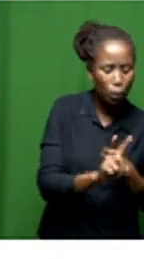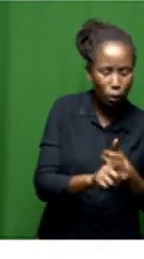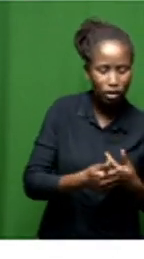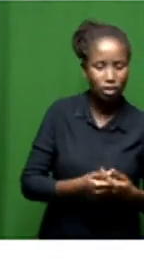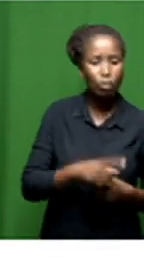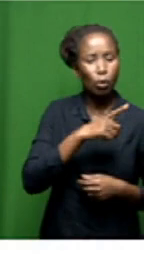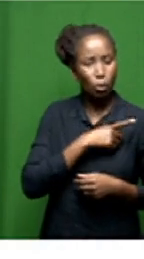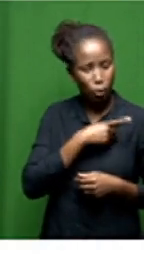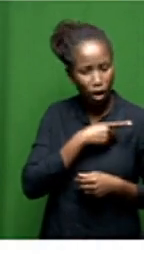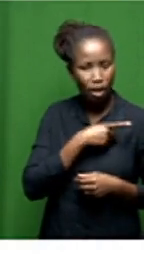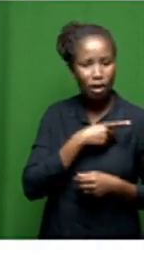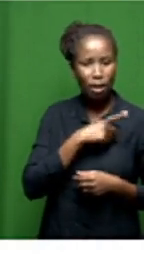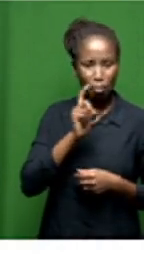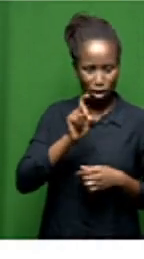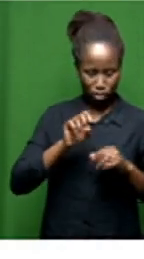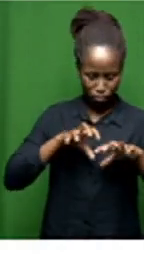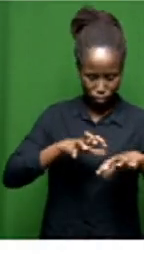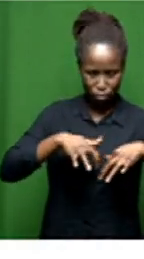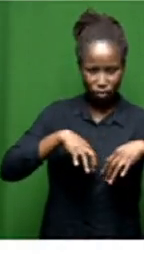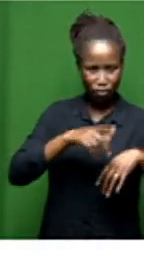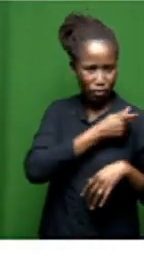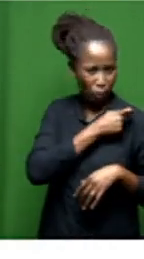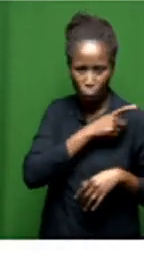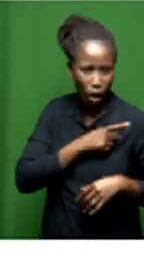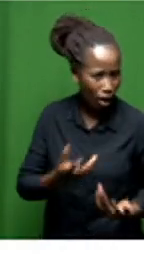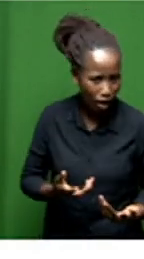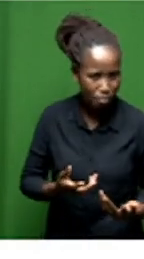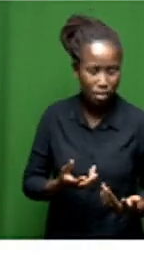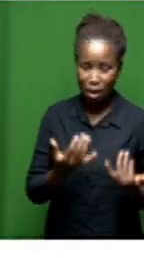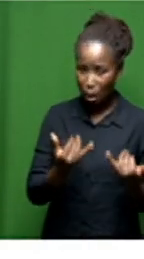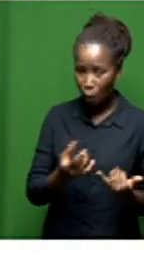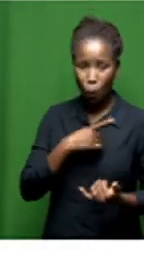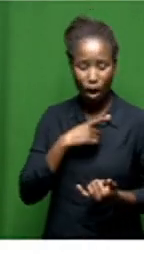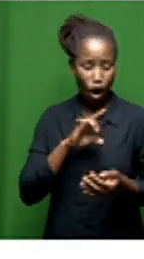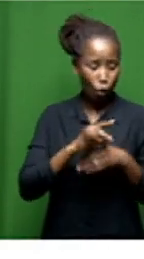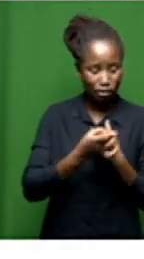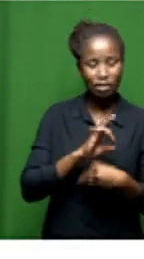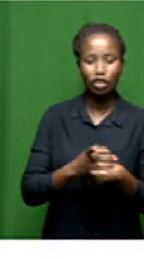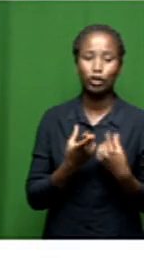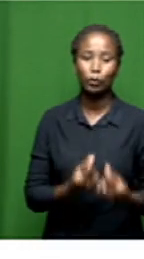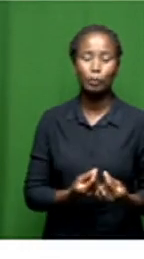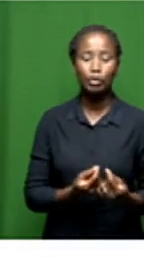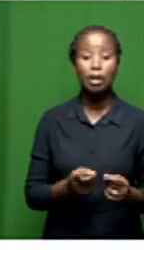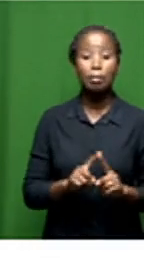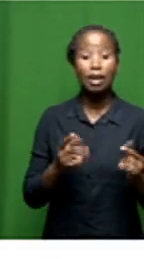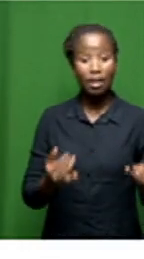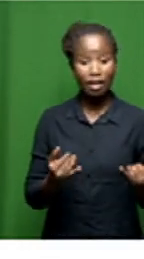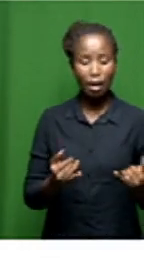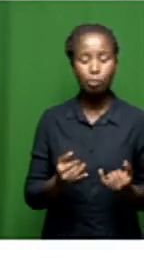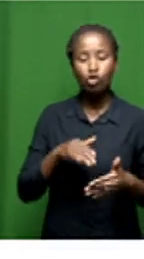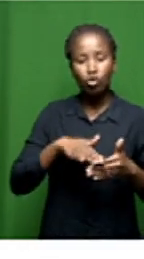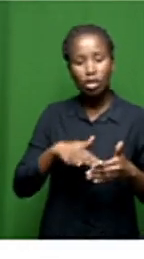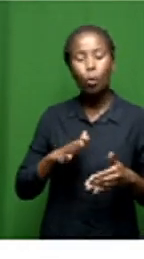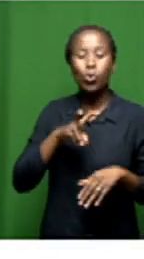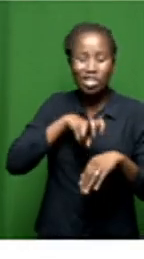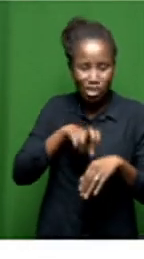of why mandatory now or later or when, and the consultation. So the reason the word is consultations,